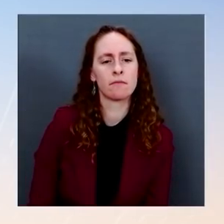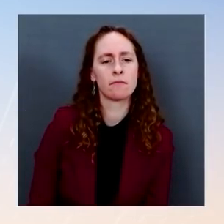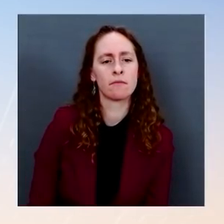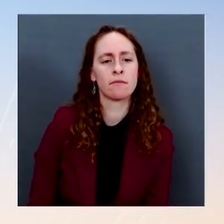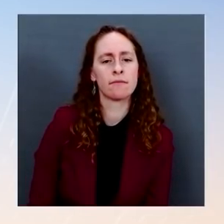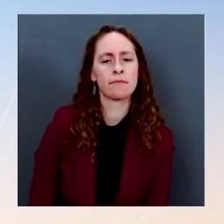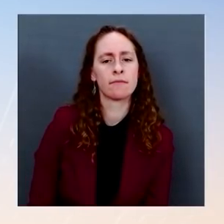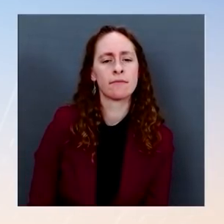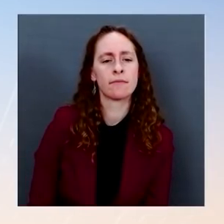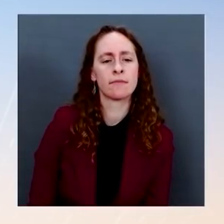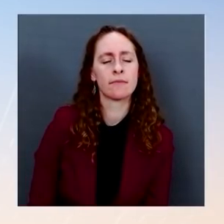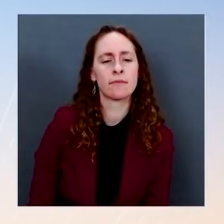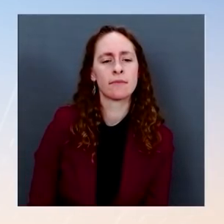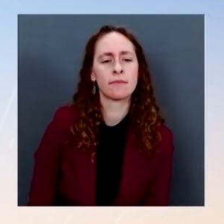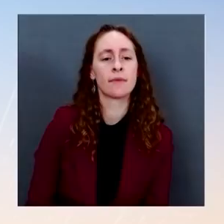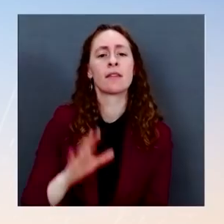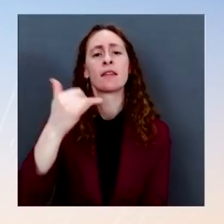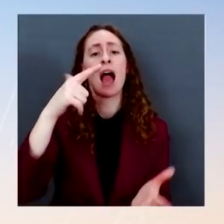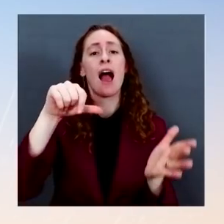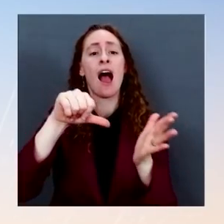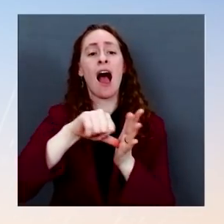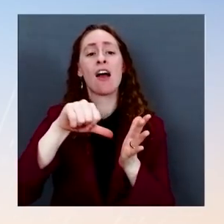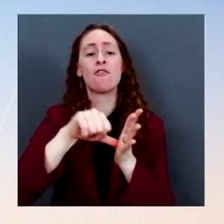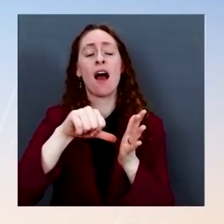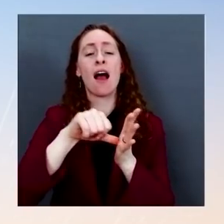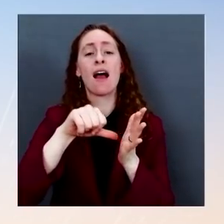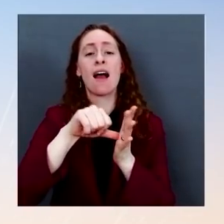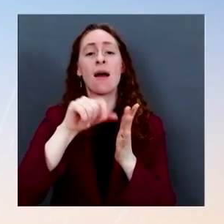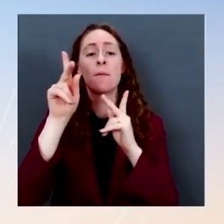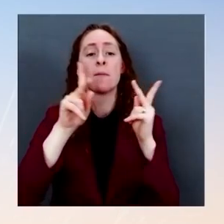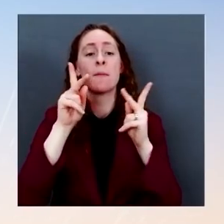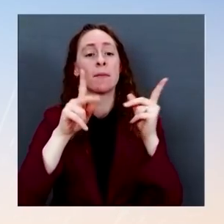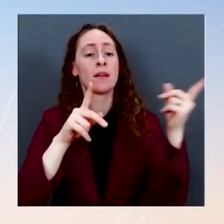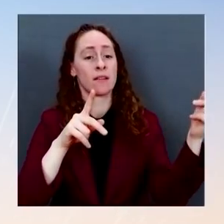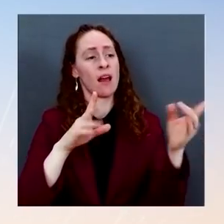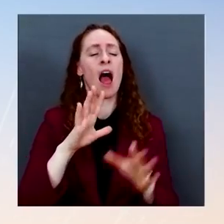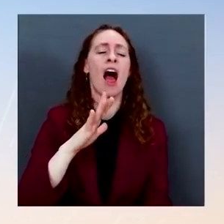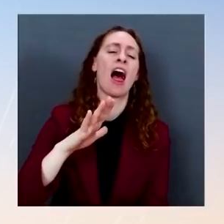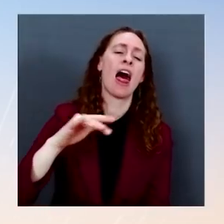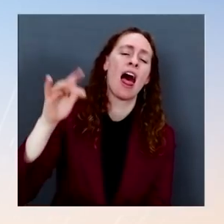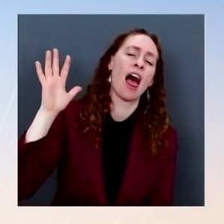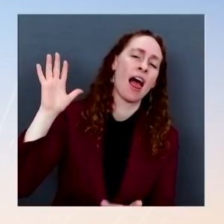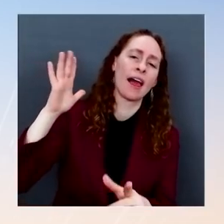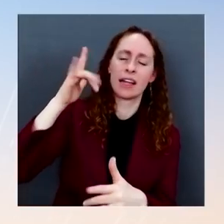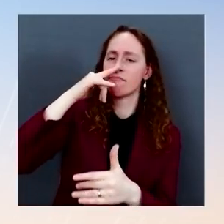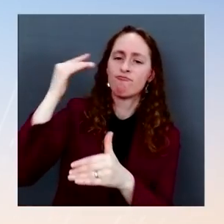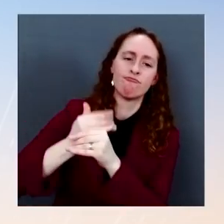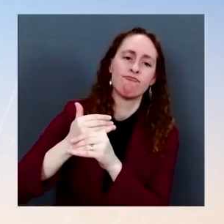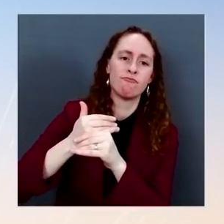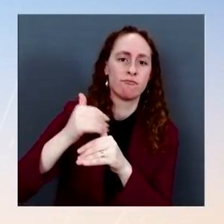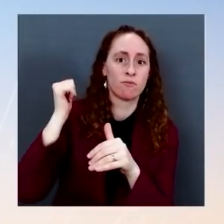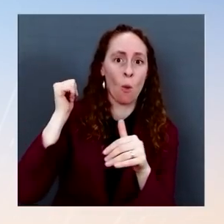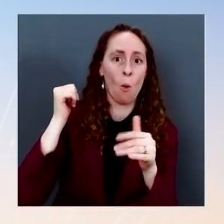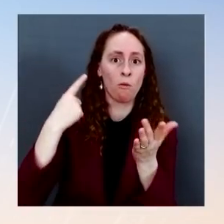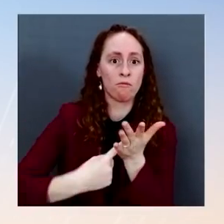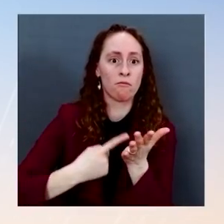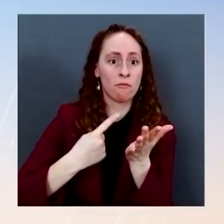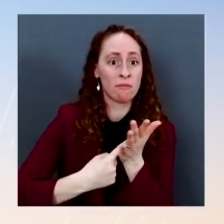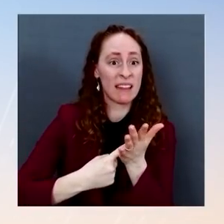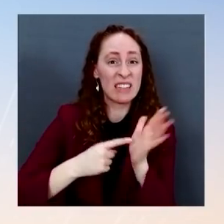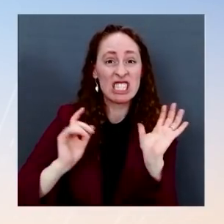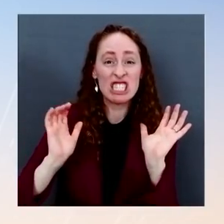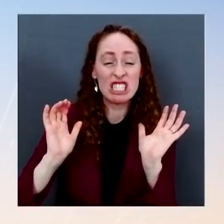is inevitable now? You still hope that there's another round before the end of the year? Yeah, another great question, Nadia. I mean, as we've